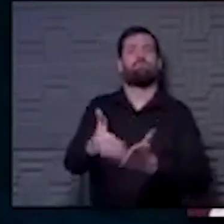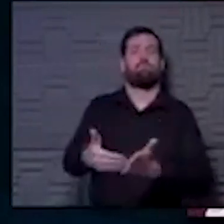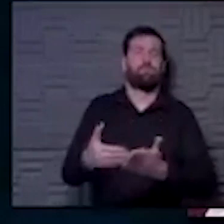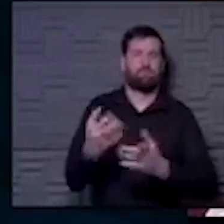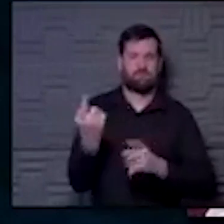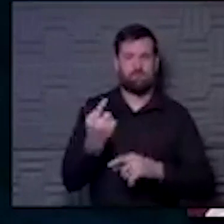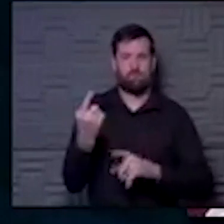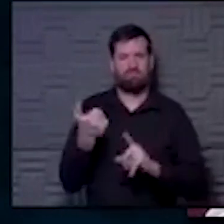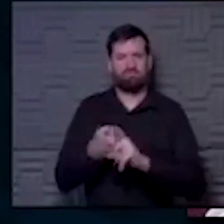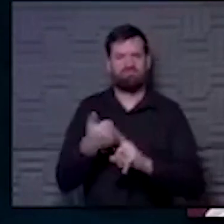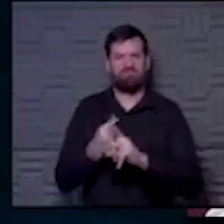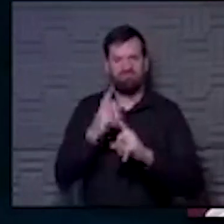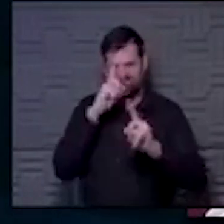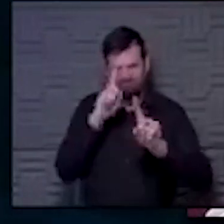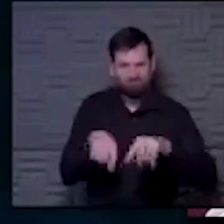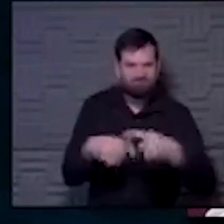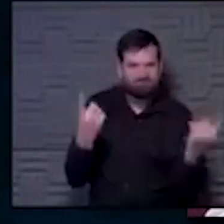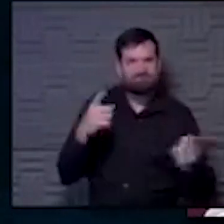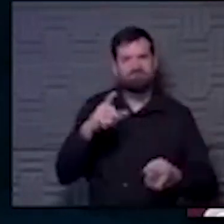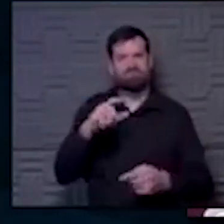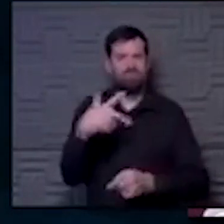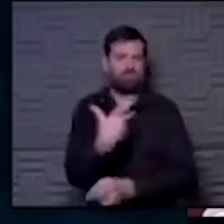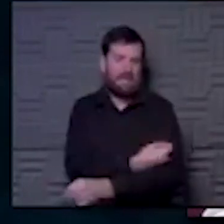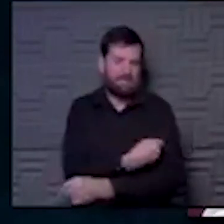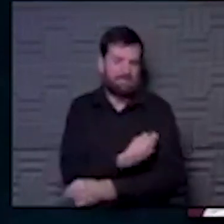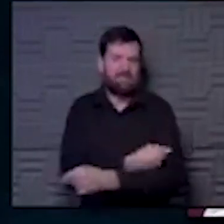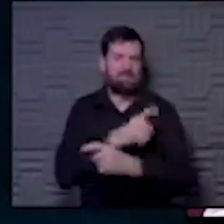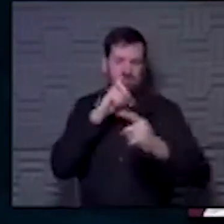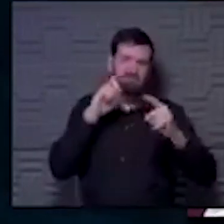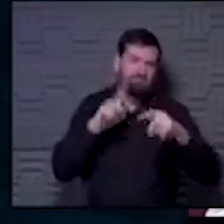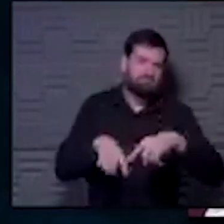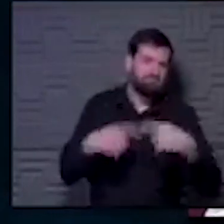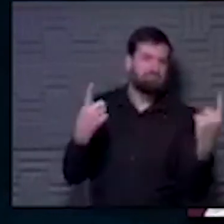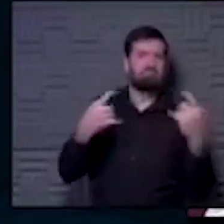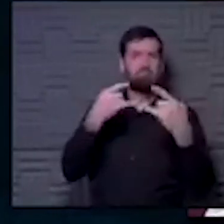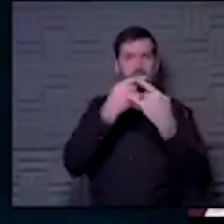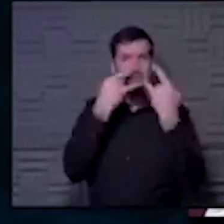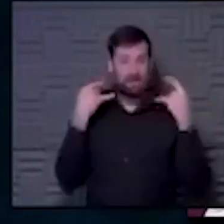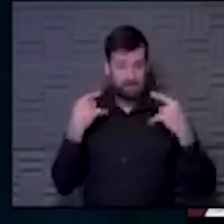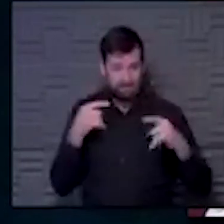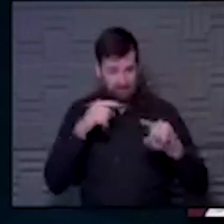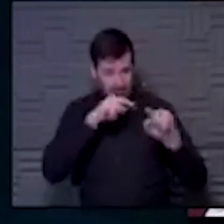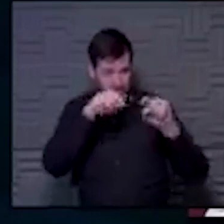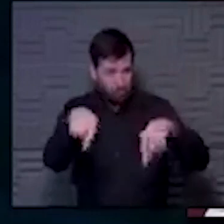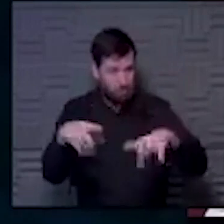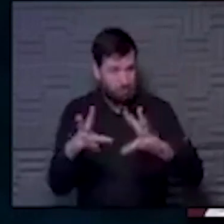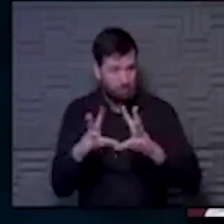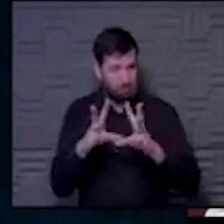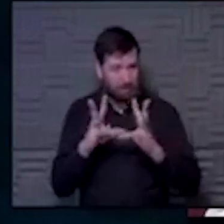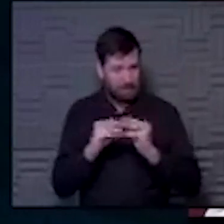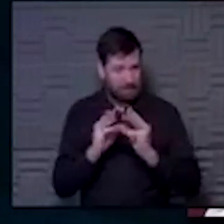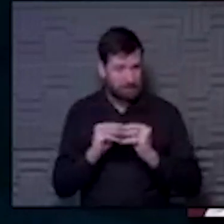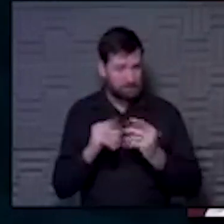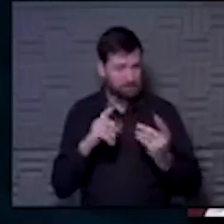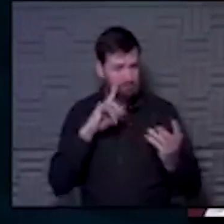an anti-vaxxer or an anti-masker, and do they come to the meetings, and what's that atmosphere like then?